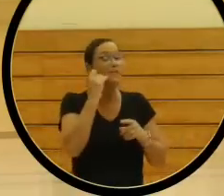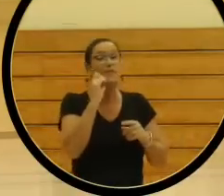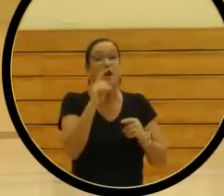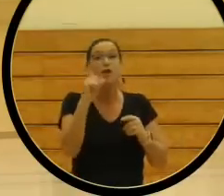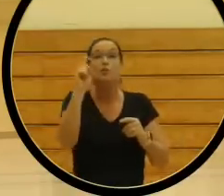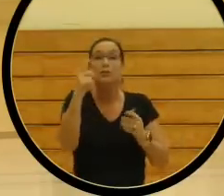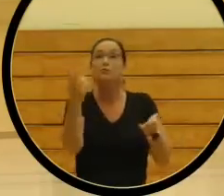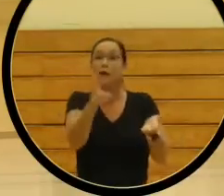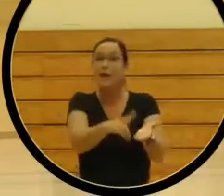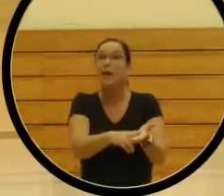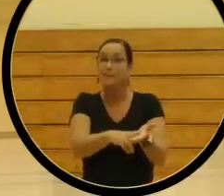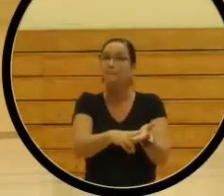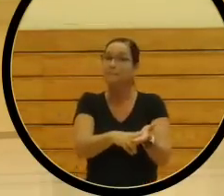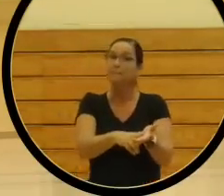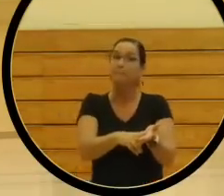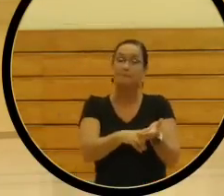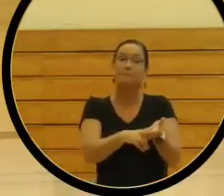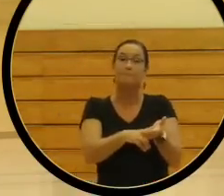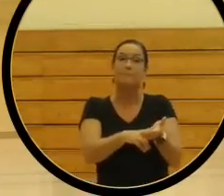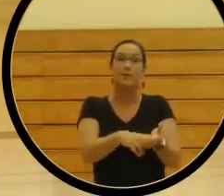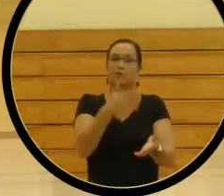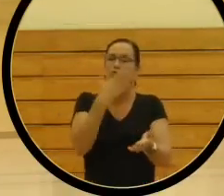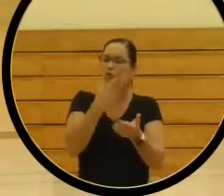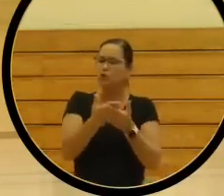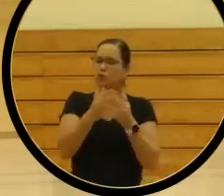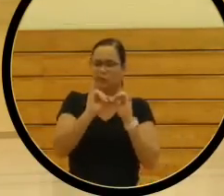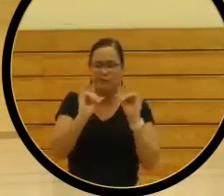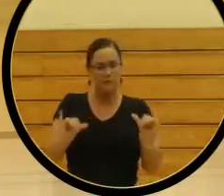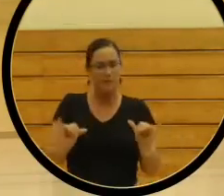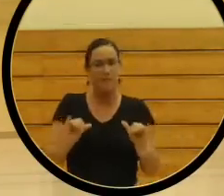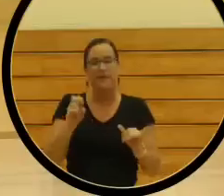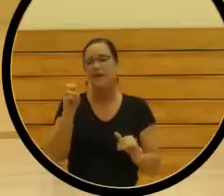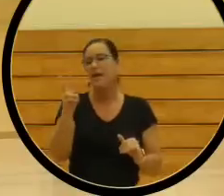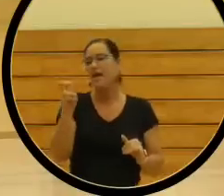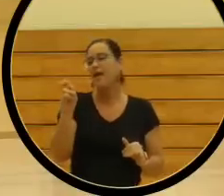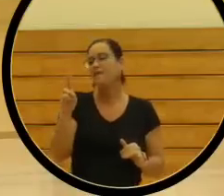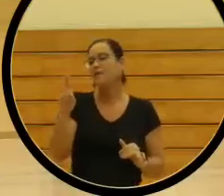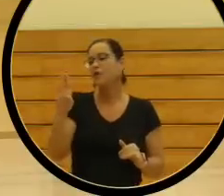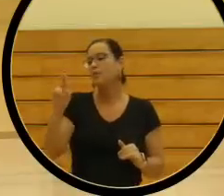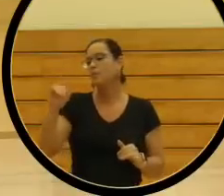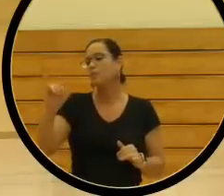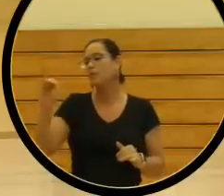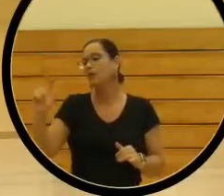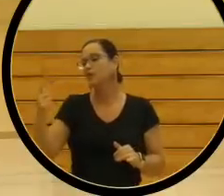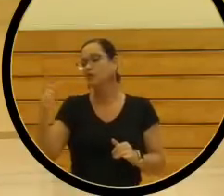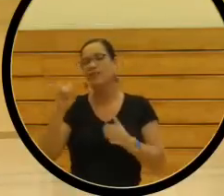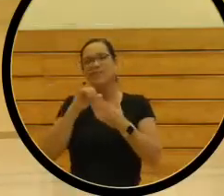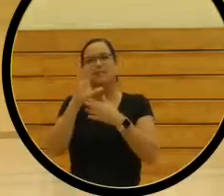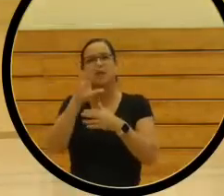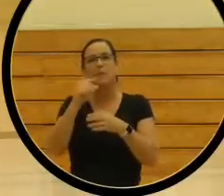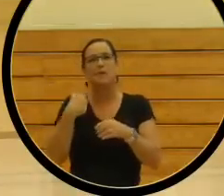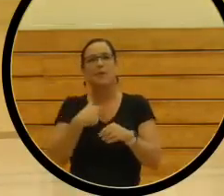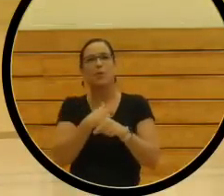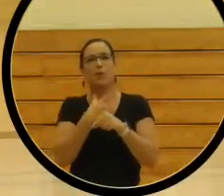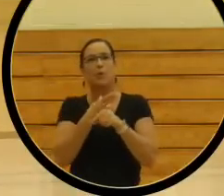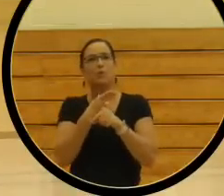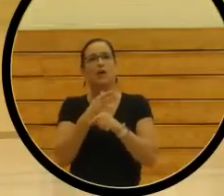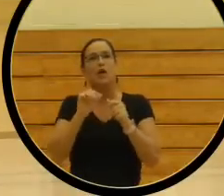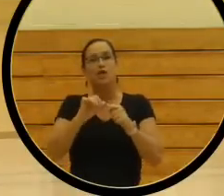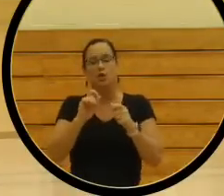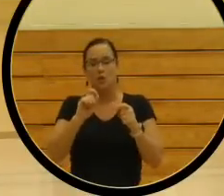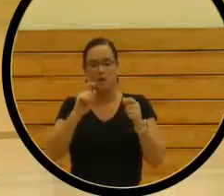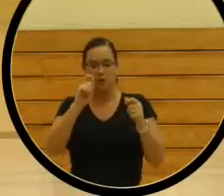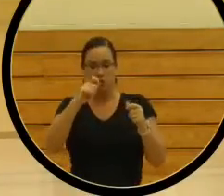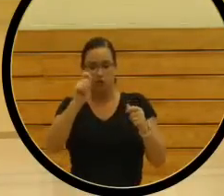up for that. It's a really good system. Everbridge is our vendor for that. You can actually tailor it to your